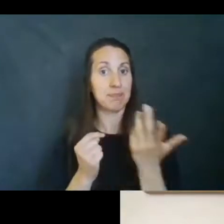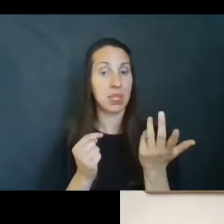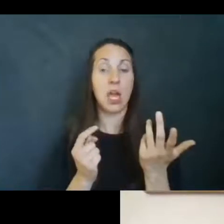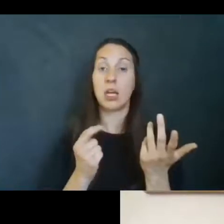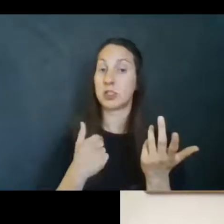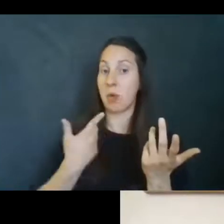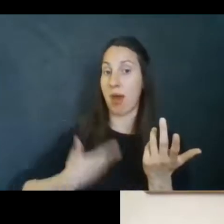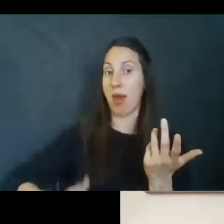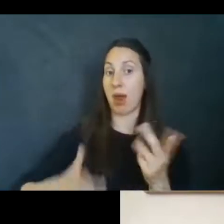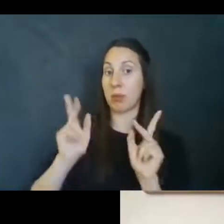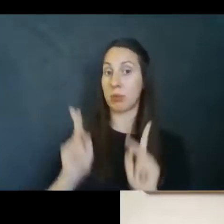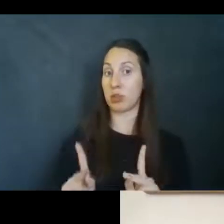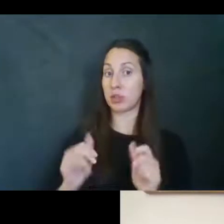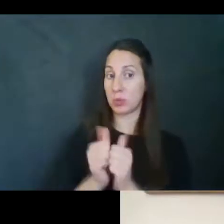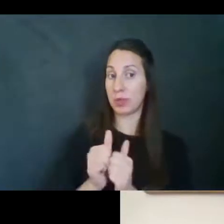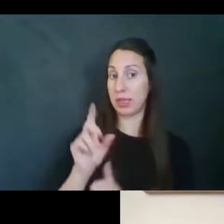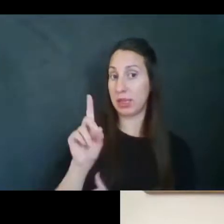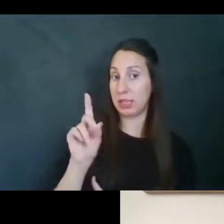am on the leadership team.